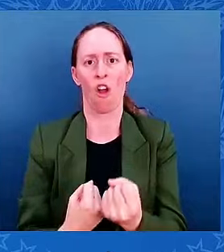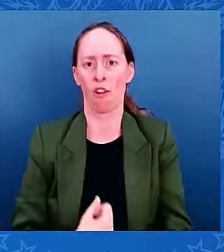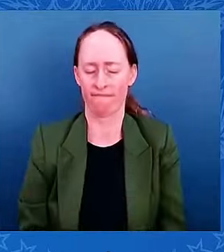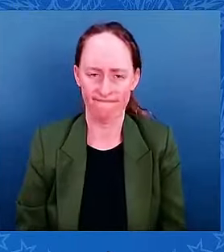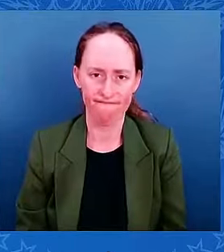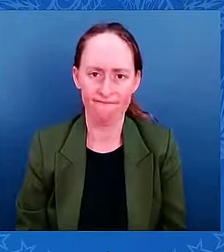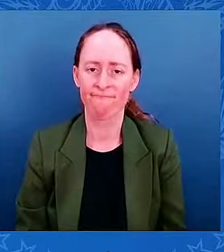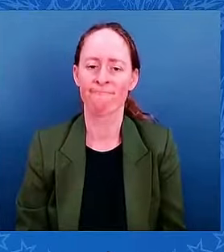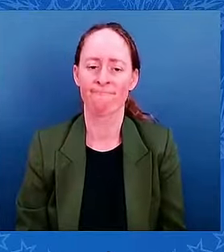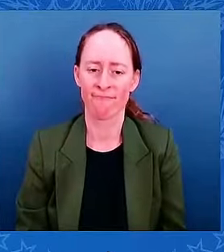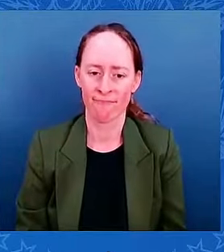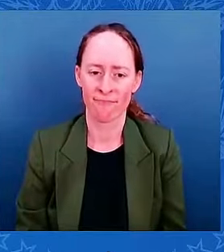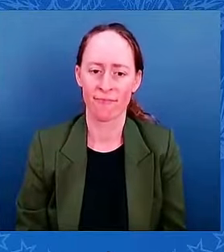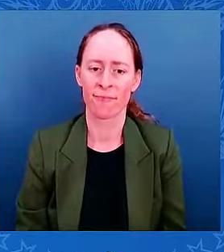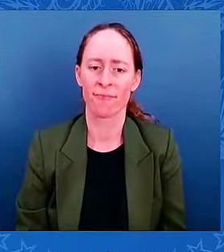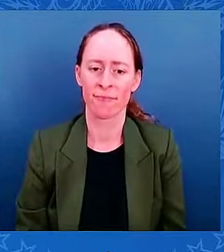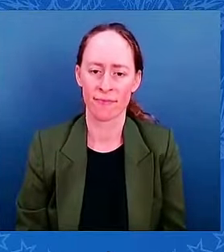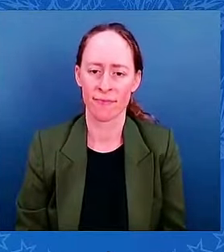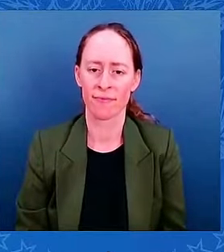Look.